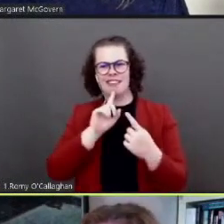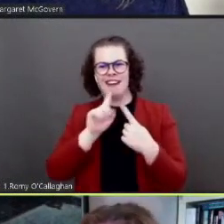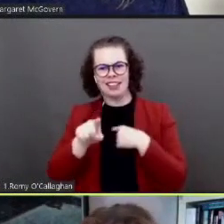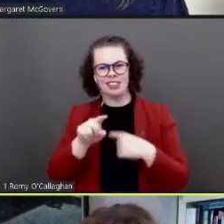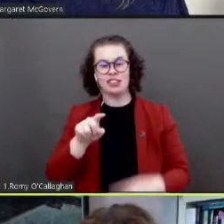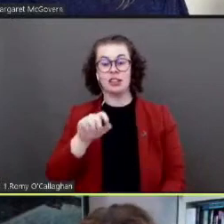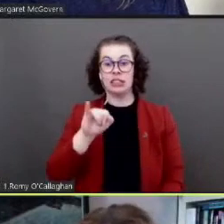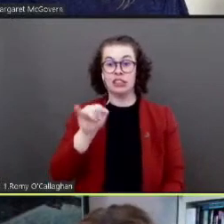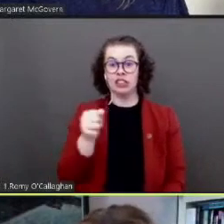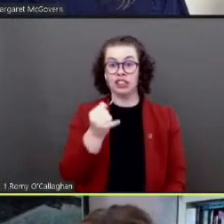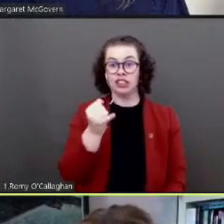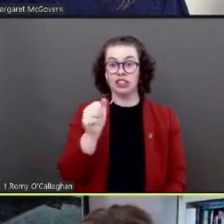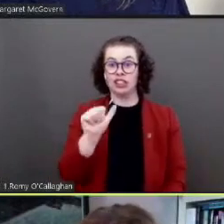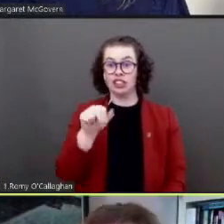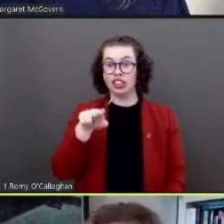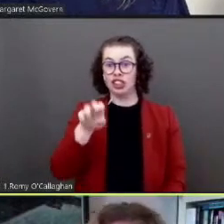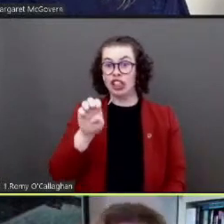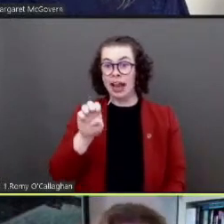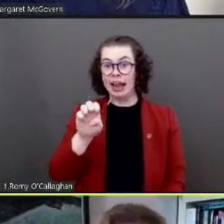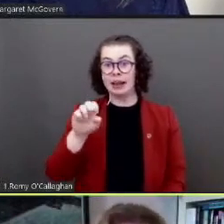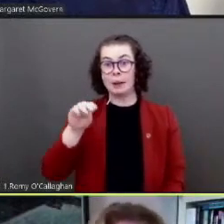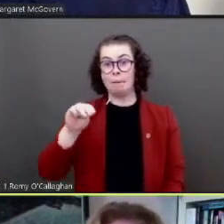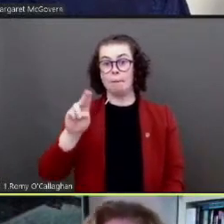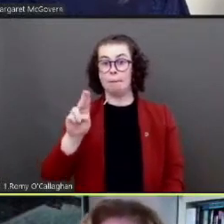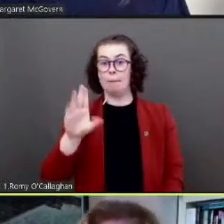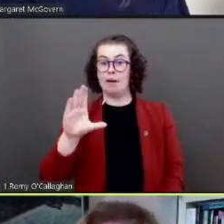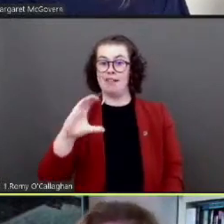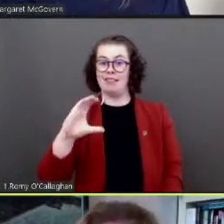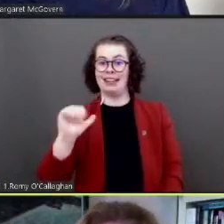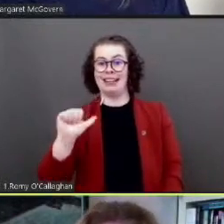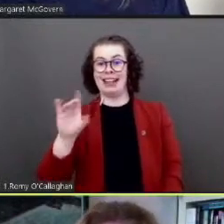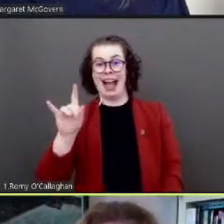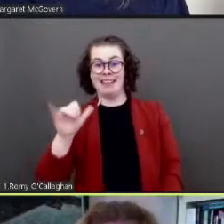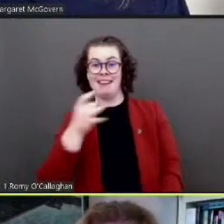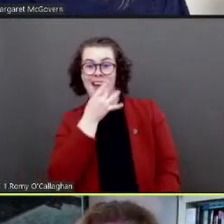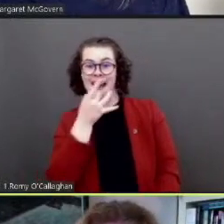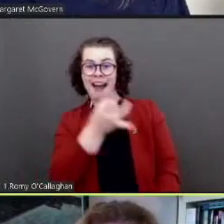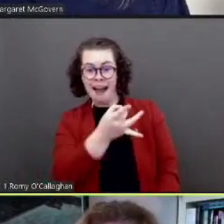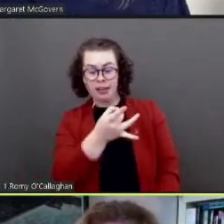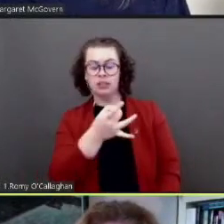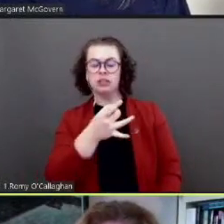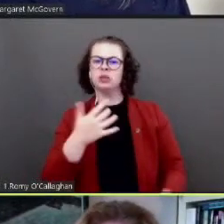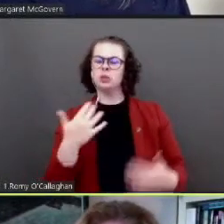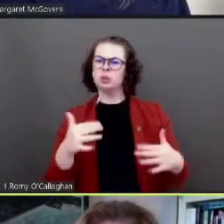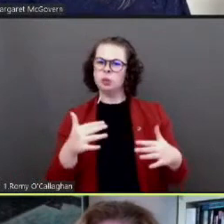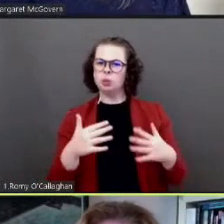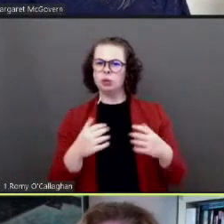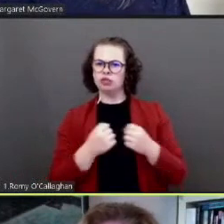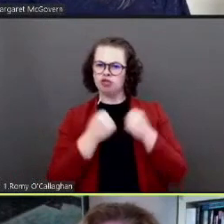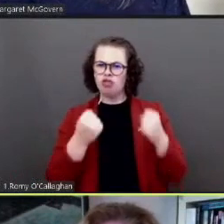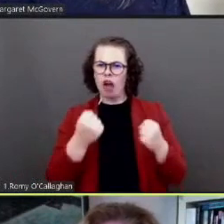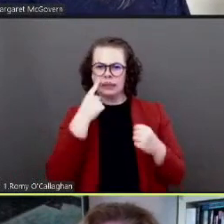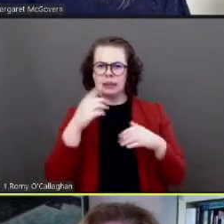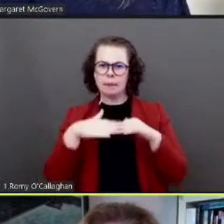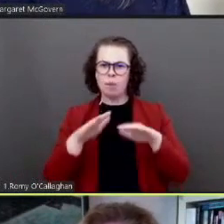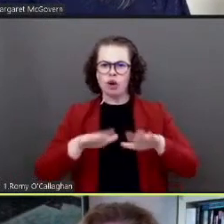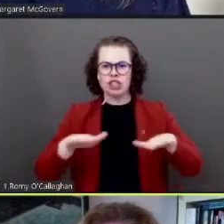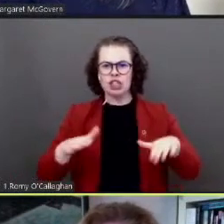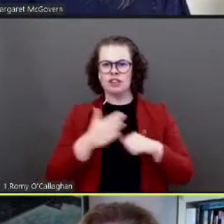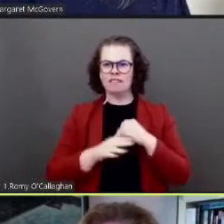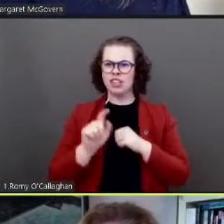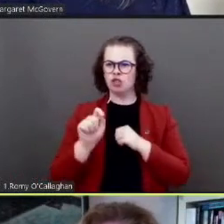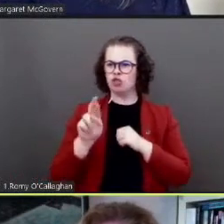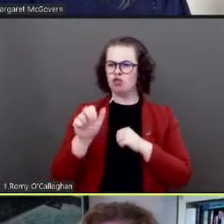Jane if it wasn't adequately answered. So she asked about the prevalence of childhood trauma and adversity among prisoners with ID in